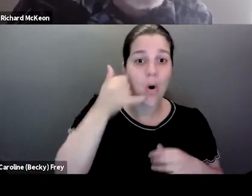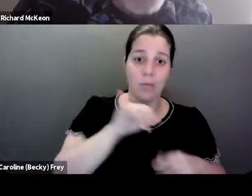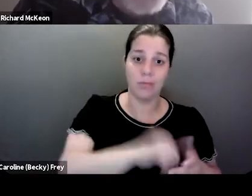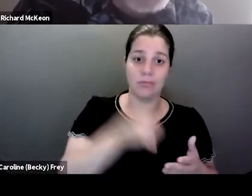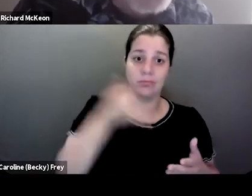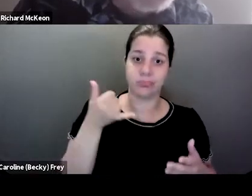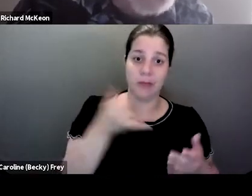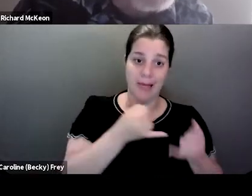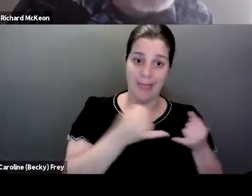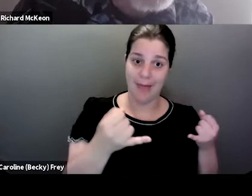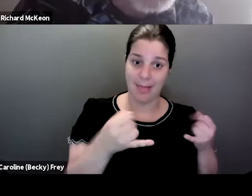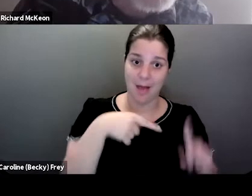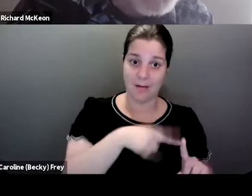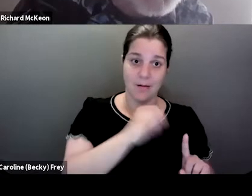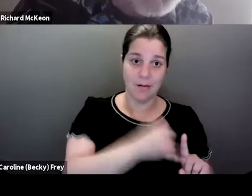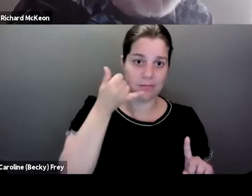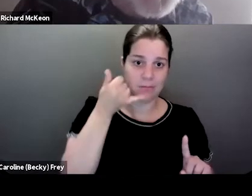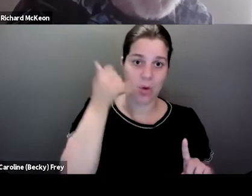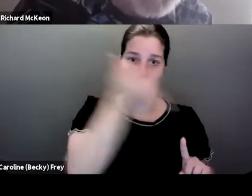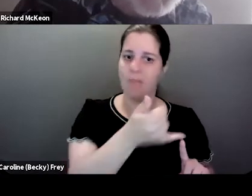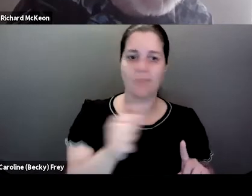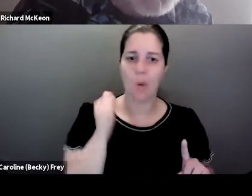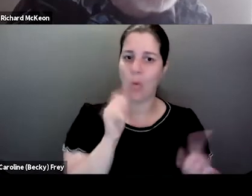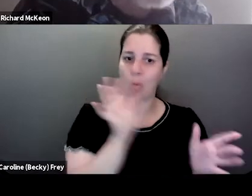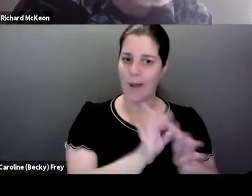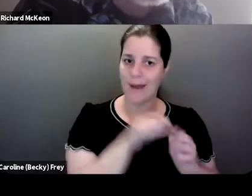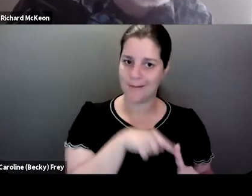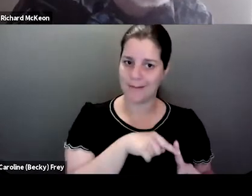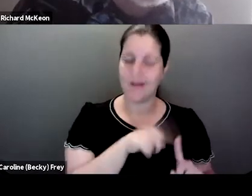2022. Also, the FCC is currently doing a